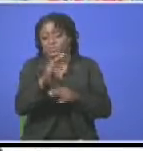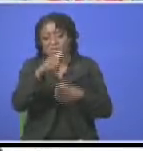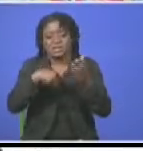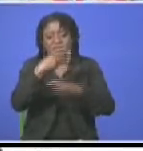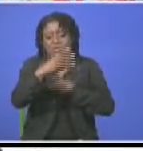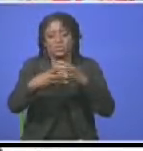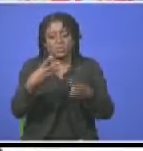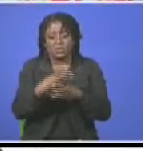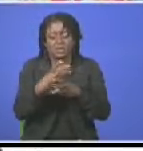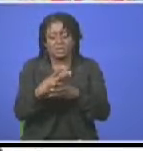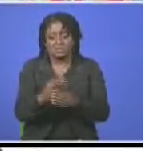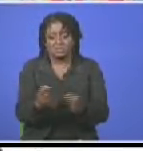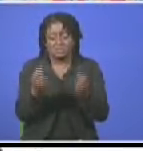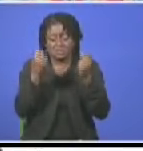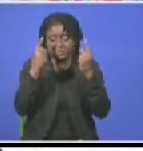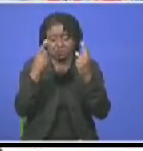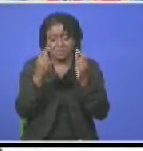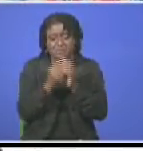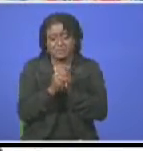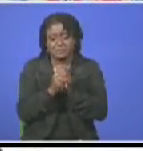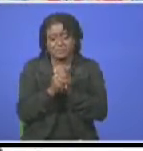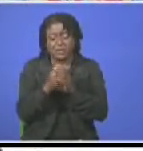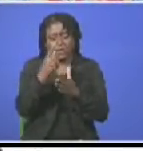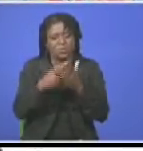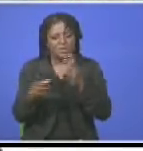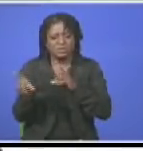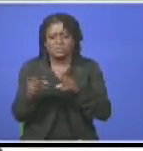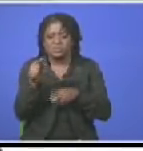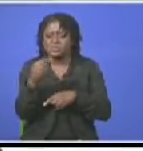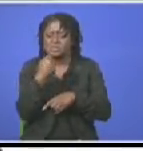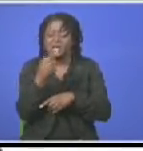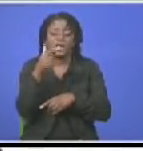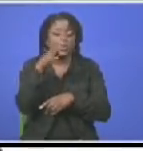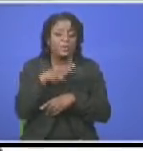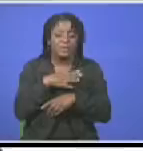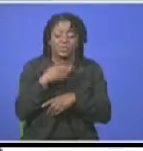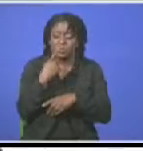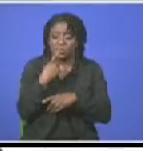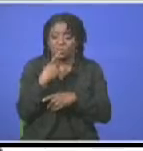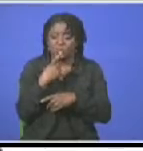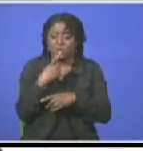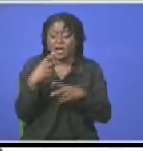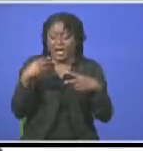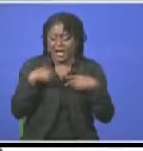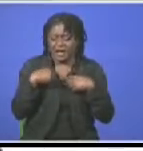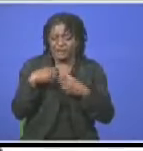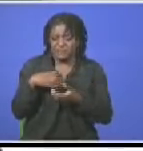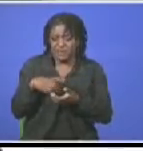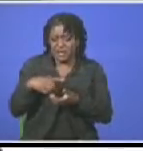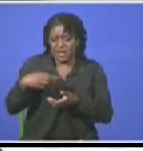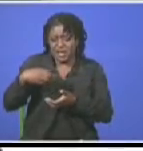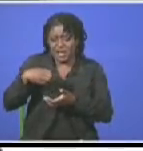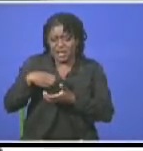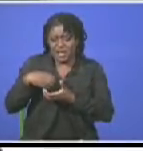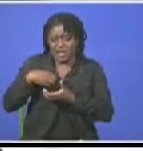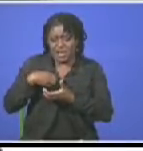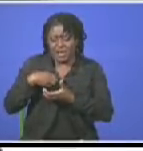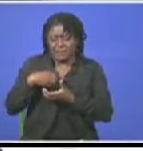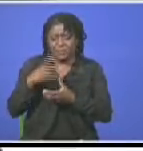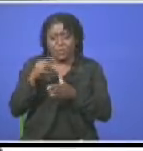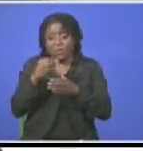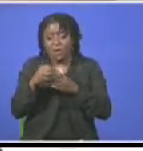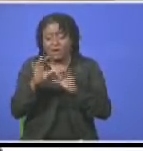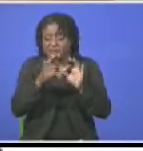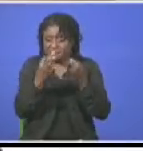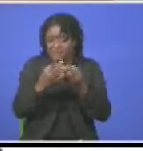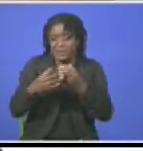That's staggering. What do you tell women who present with a lump or who have a family history? You see these women